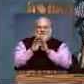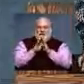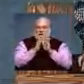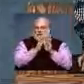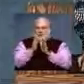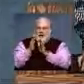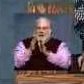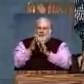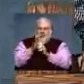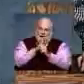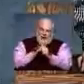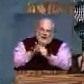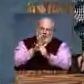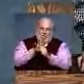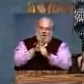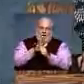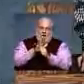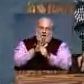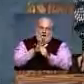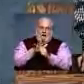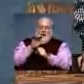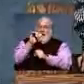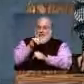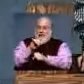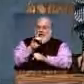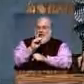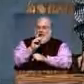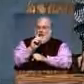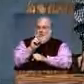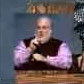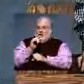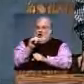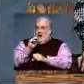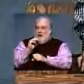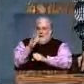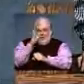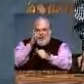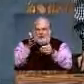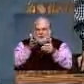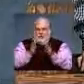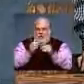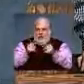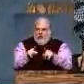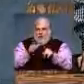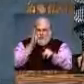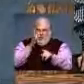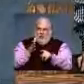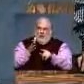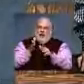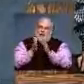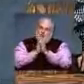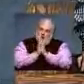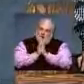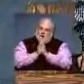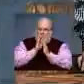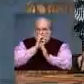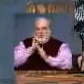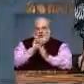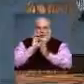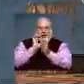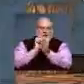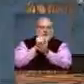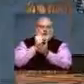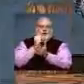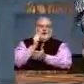area. And that moratorium that's before you is going to allow that to happen. And so that's all we're asking for. We're asking for an